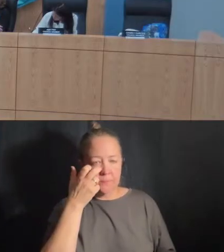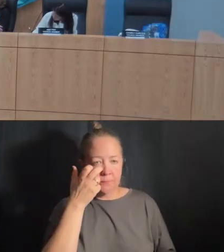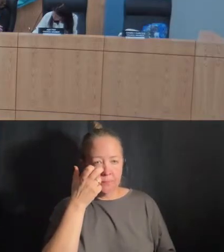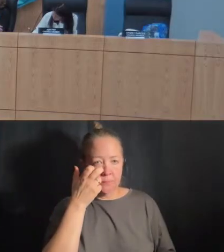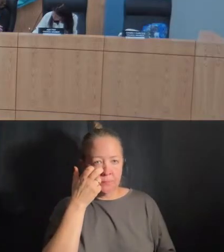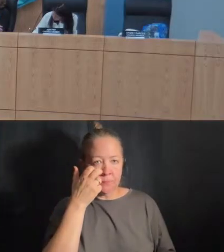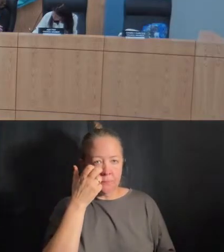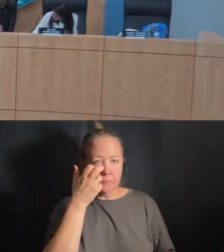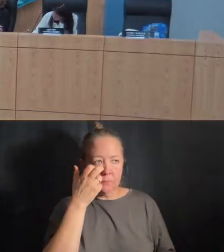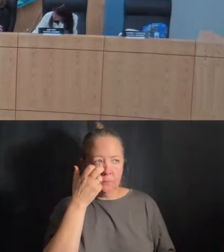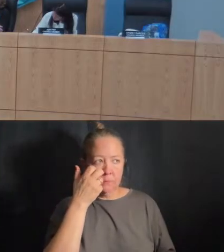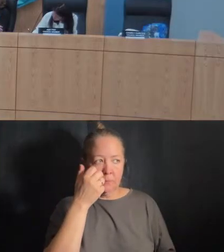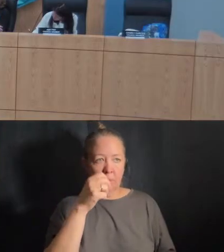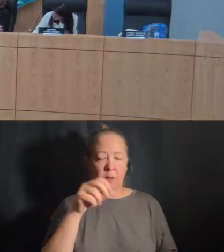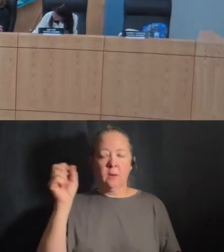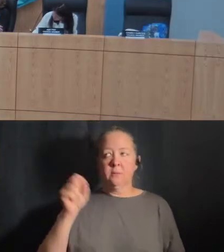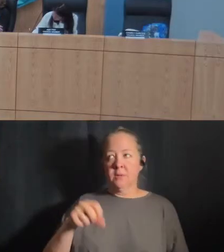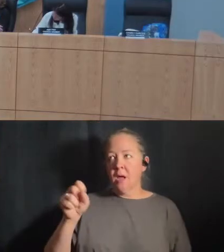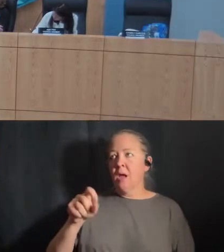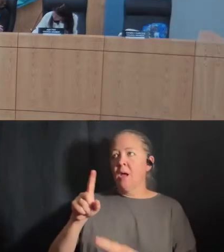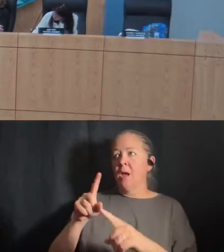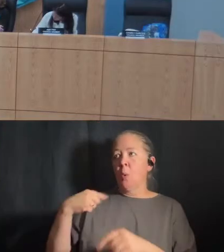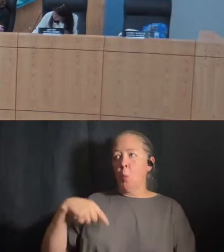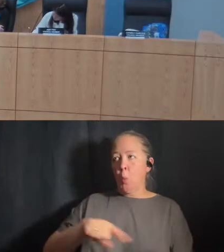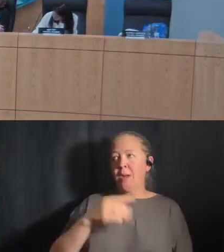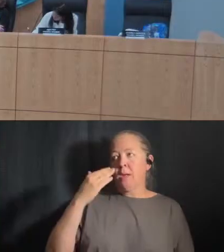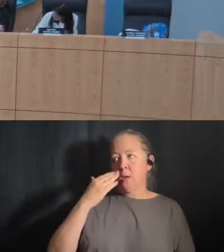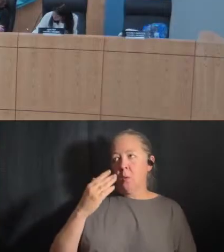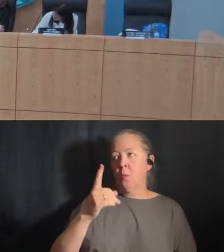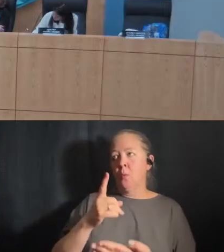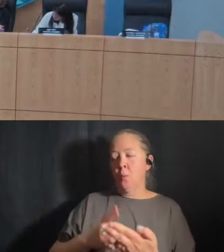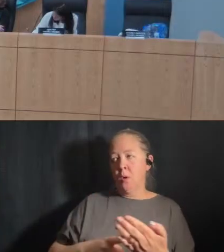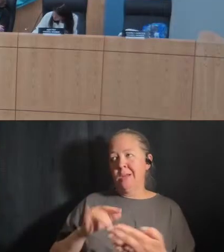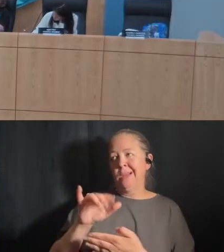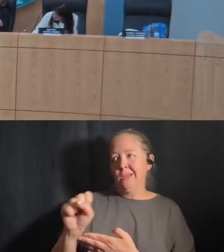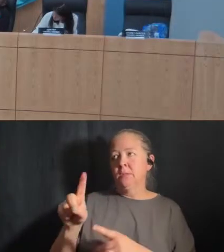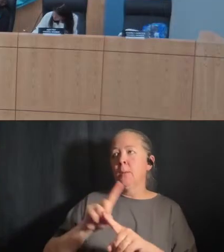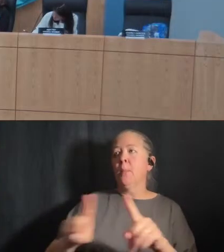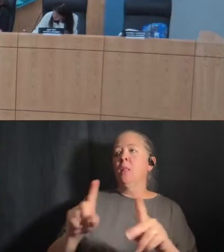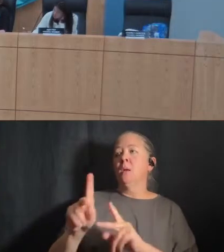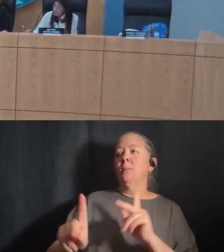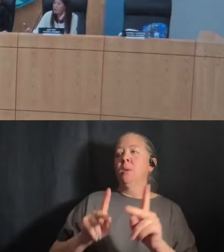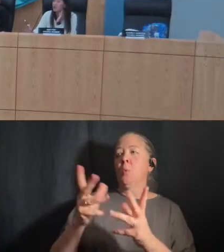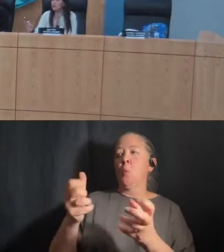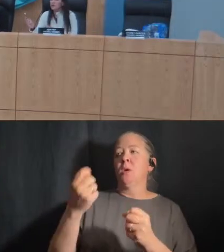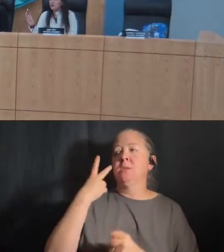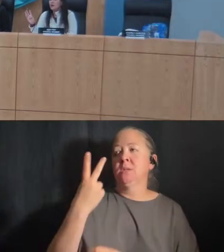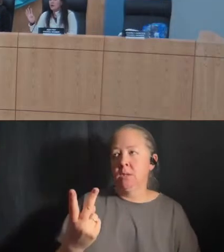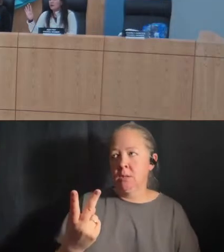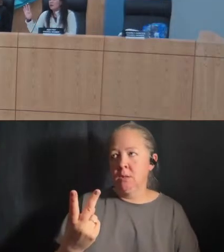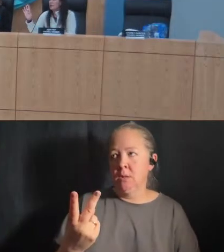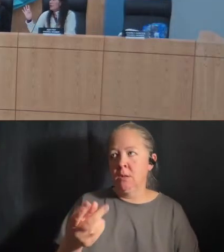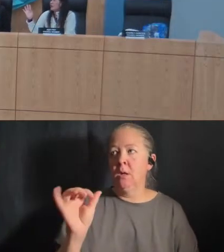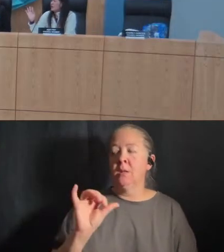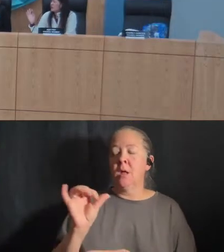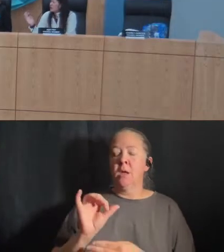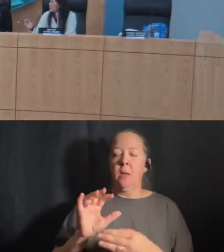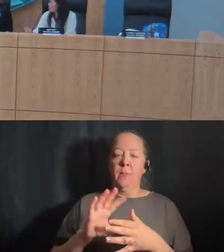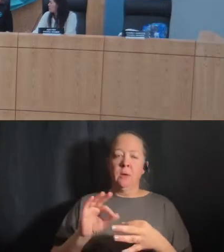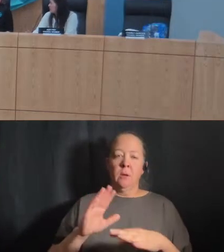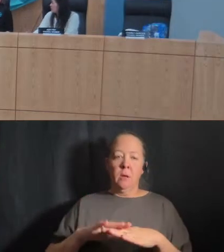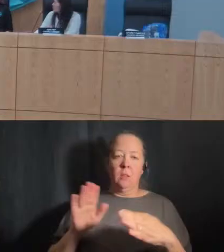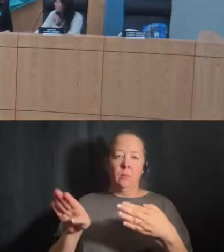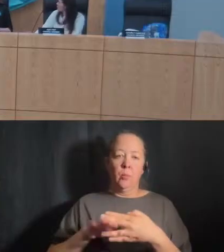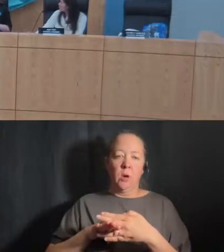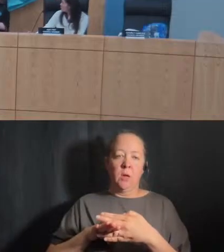that. We know what it is, but the people want to see, as I mentioned Okay. over the break, I believe it